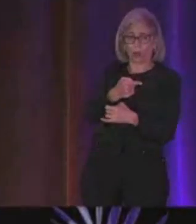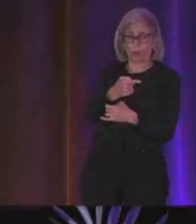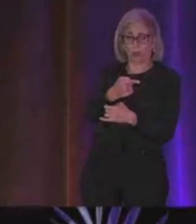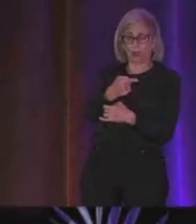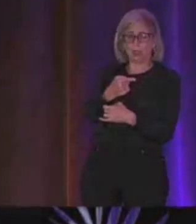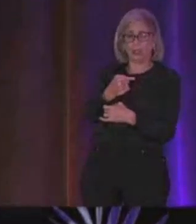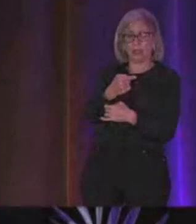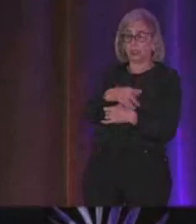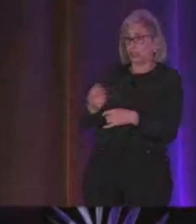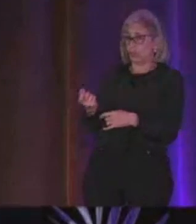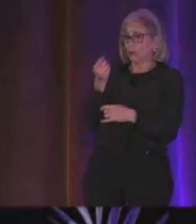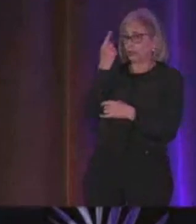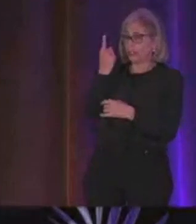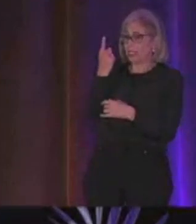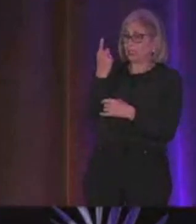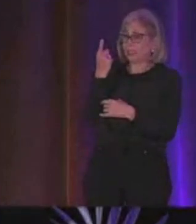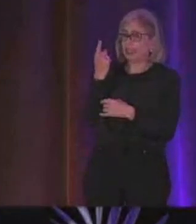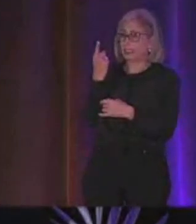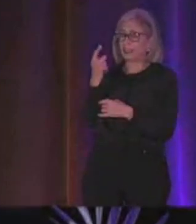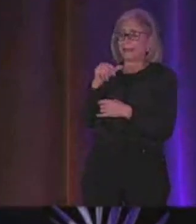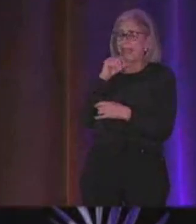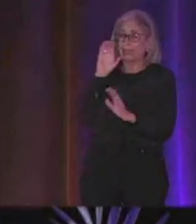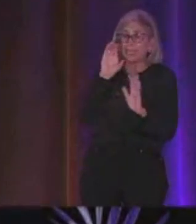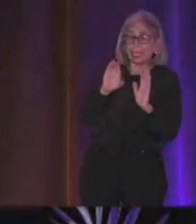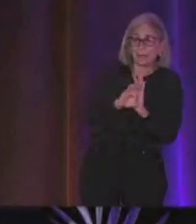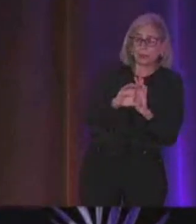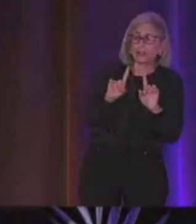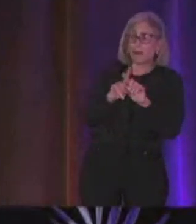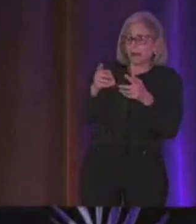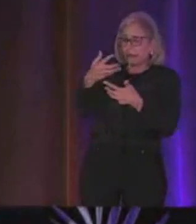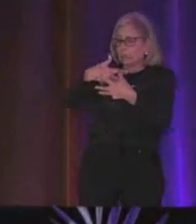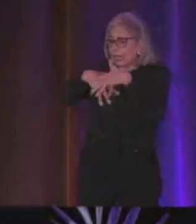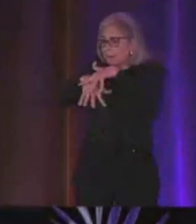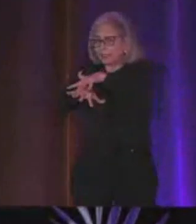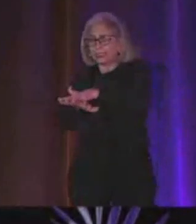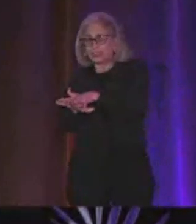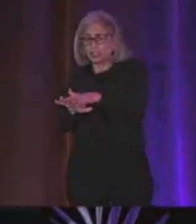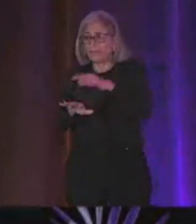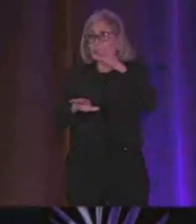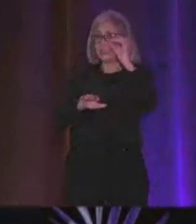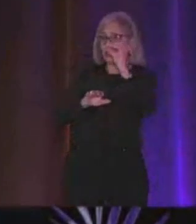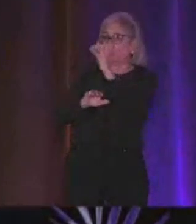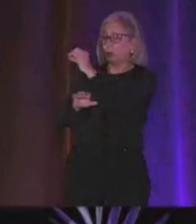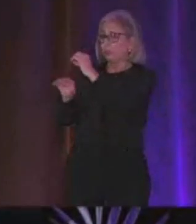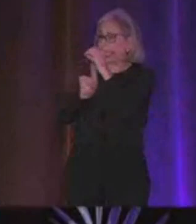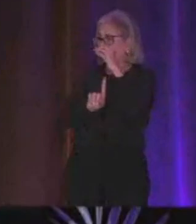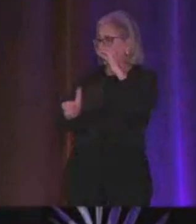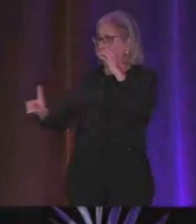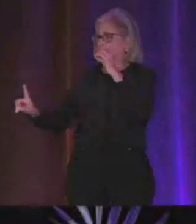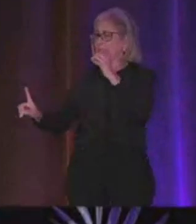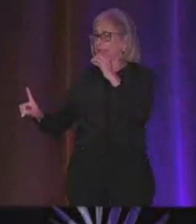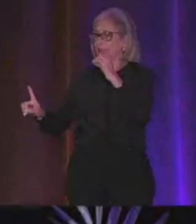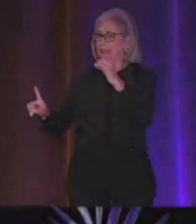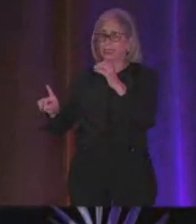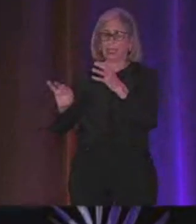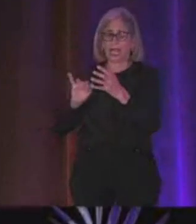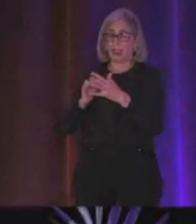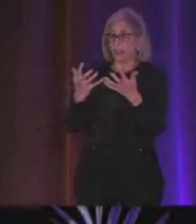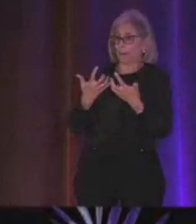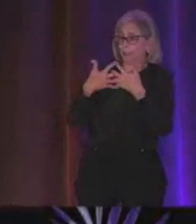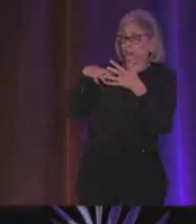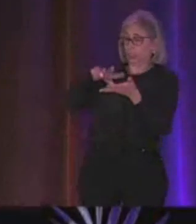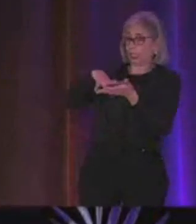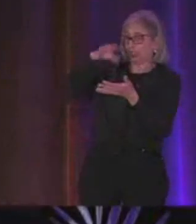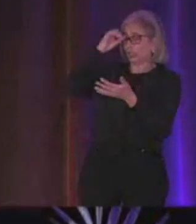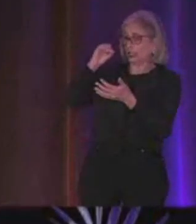will understand it nothing but not as an image, but a combination of zeros and ones. And then you apply machine learning